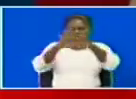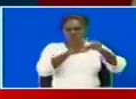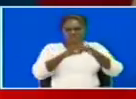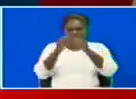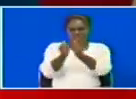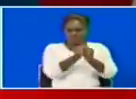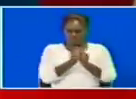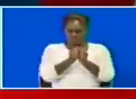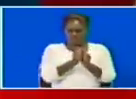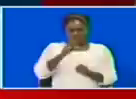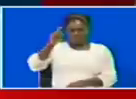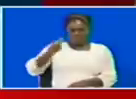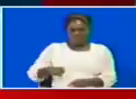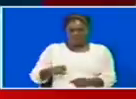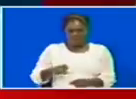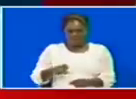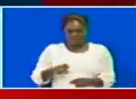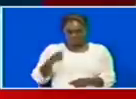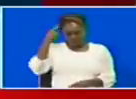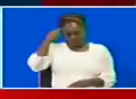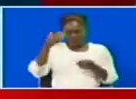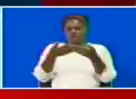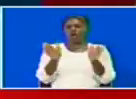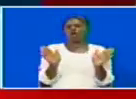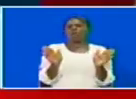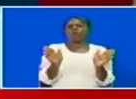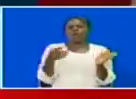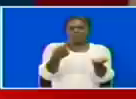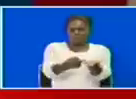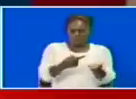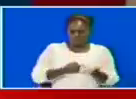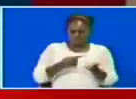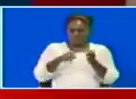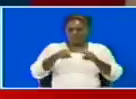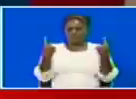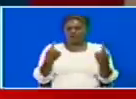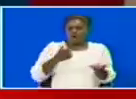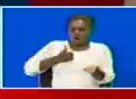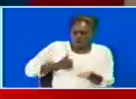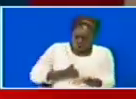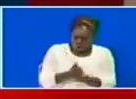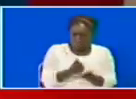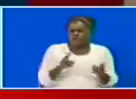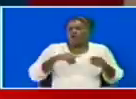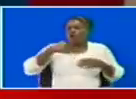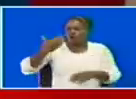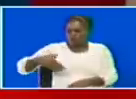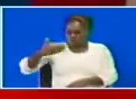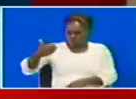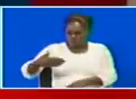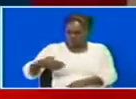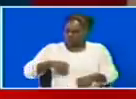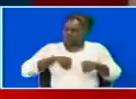unity we must speak our minds openly debate our disagreements honestly but always